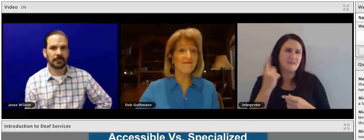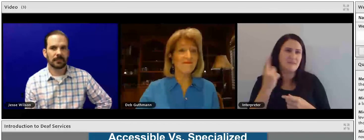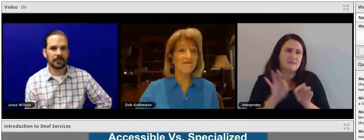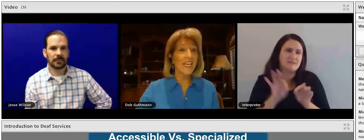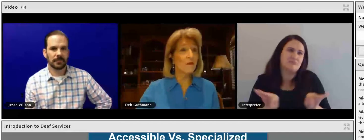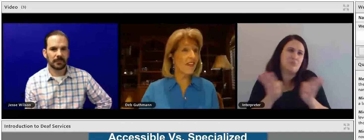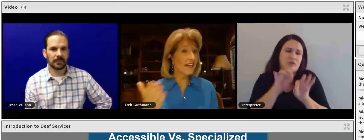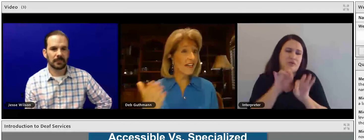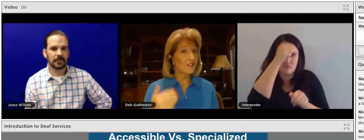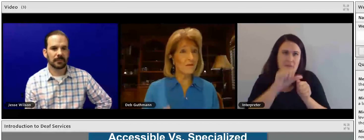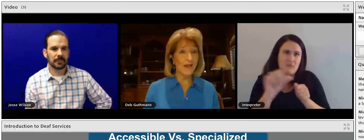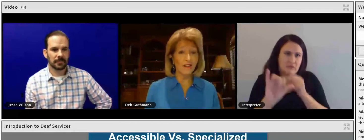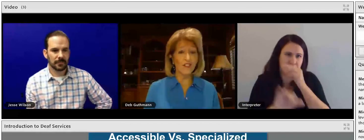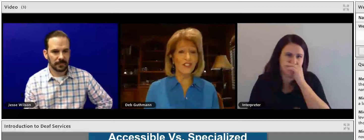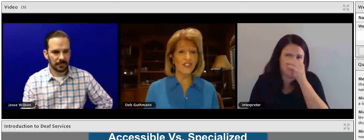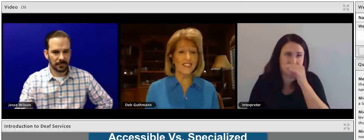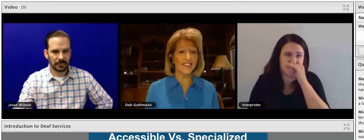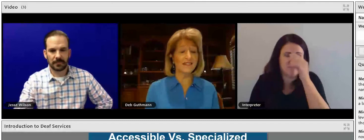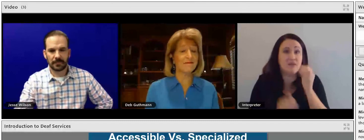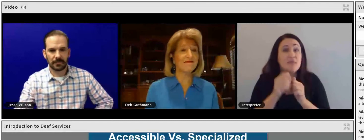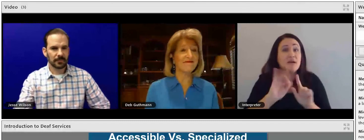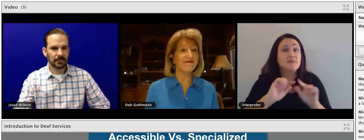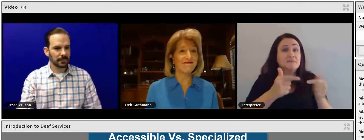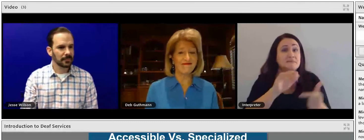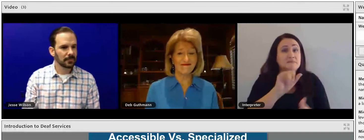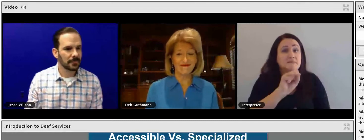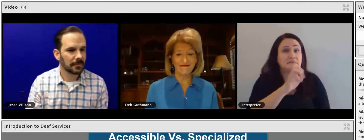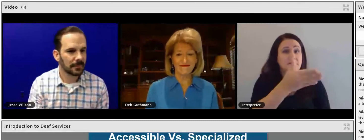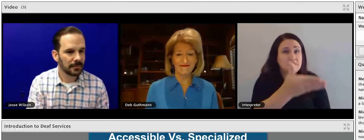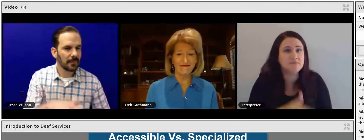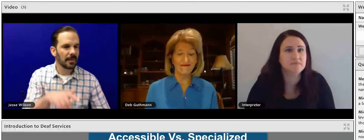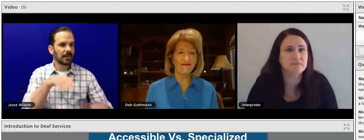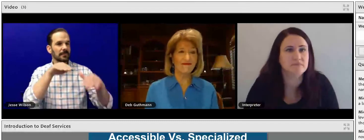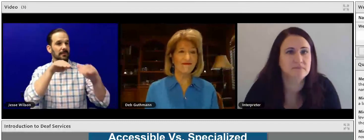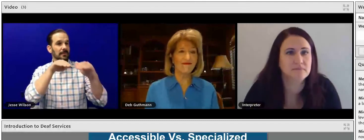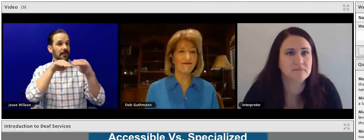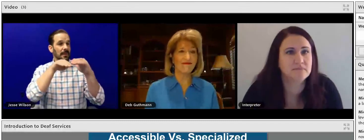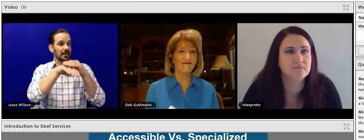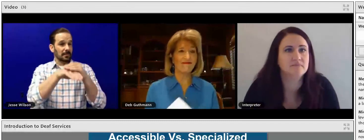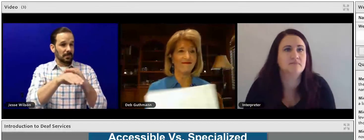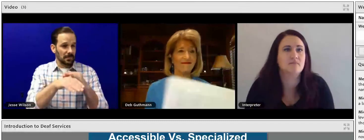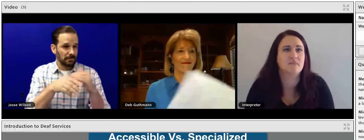mind. And with that, I'll turn it back over to Jesse.